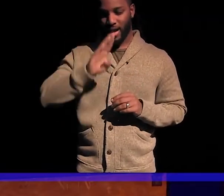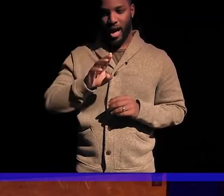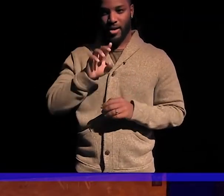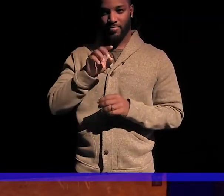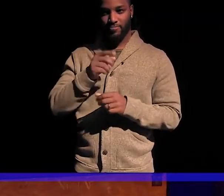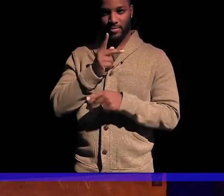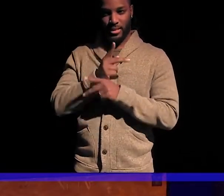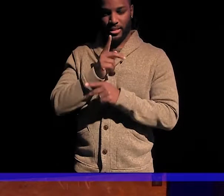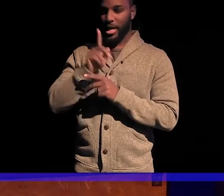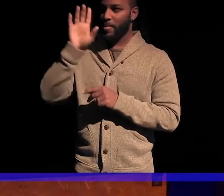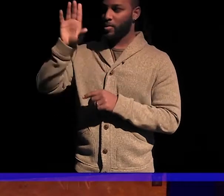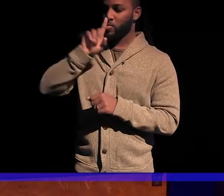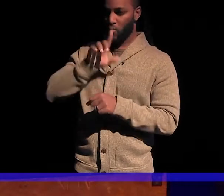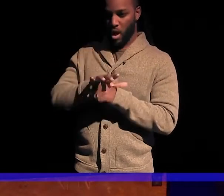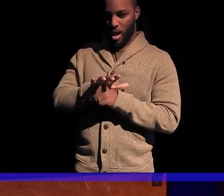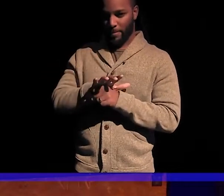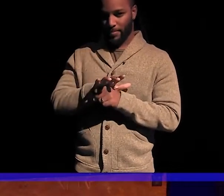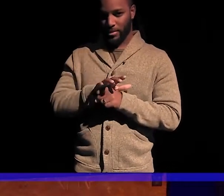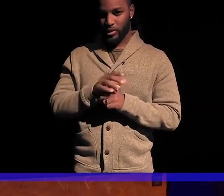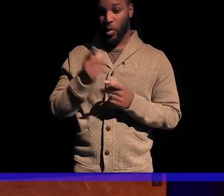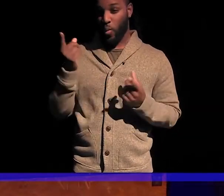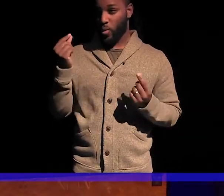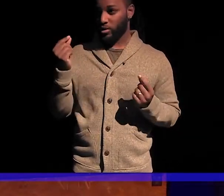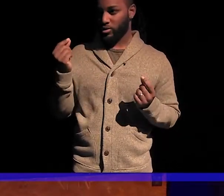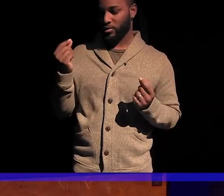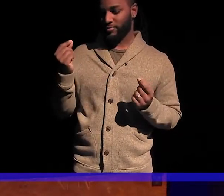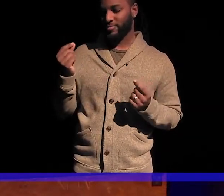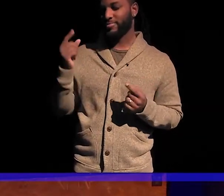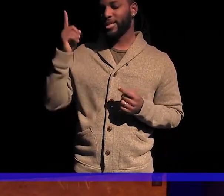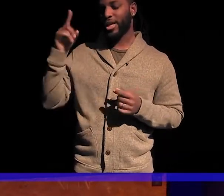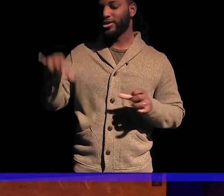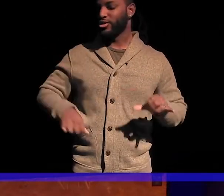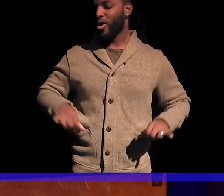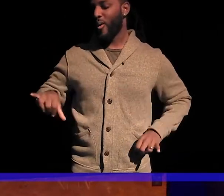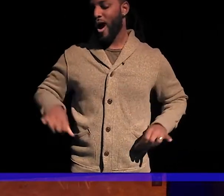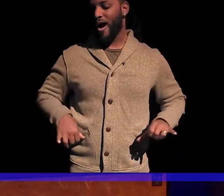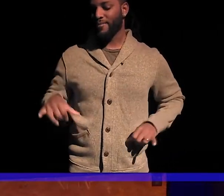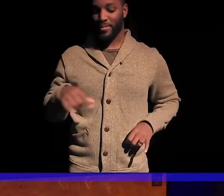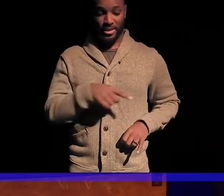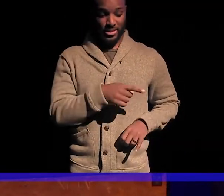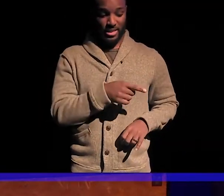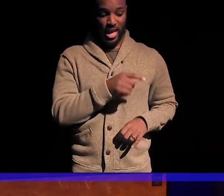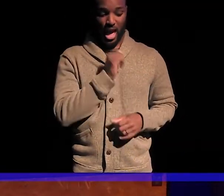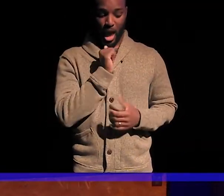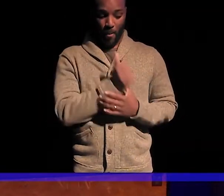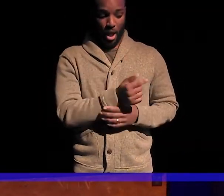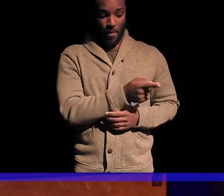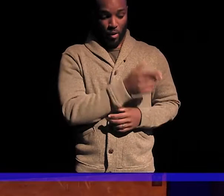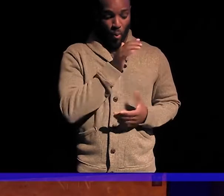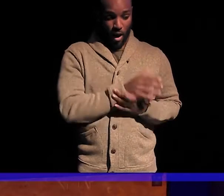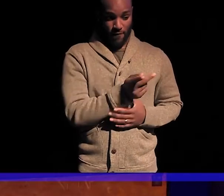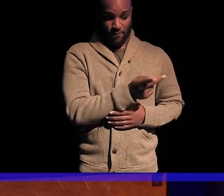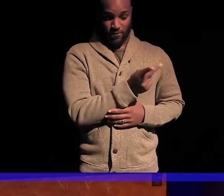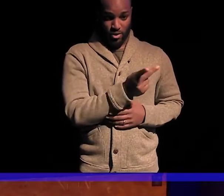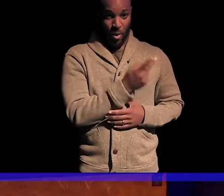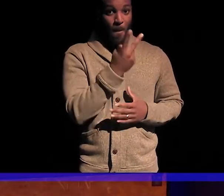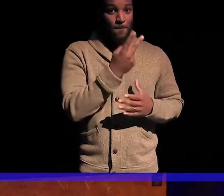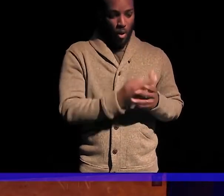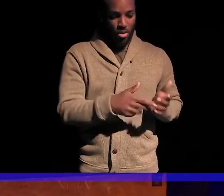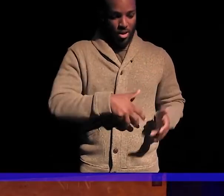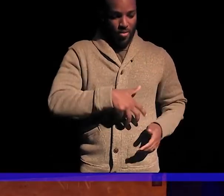always does, which is shows off, because Abraham and his wife, in their old age, have a